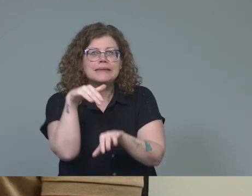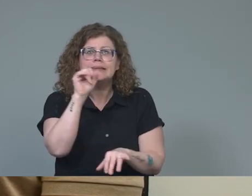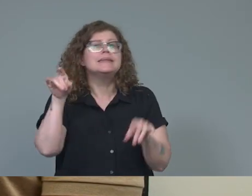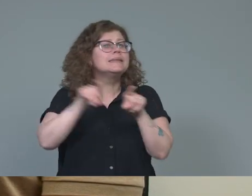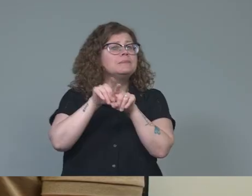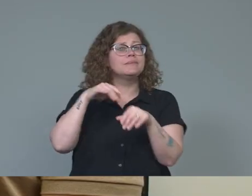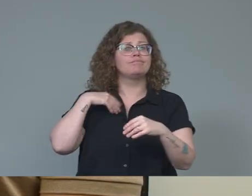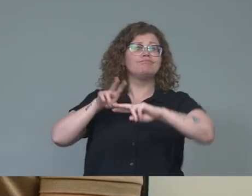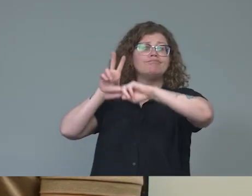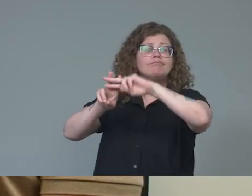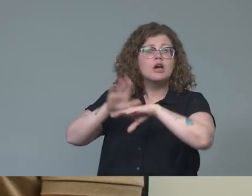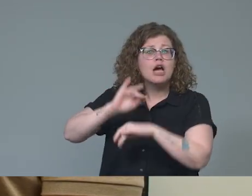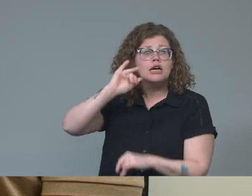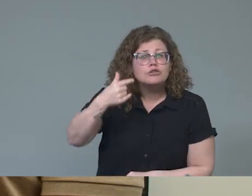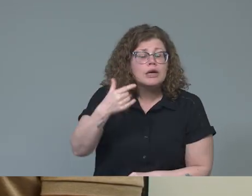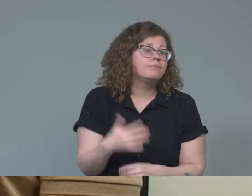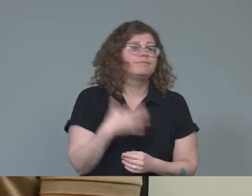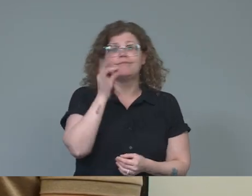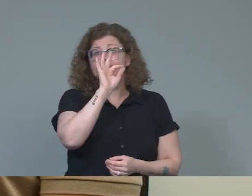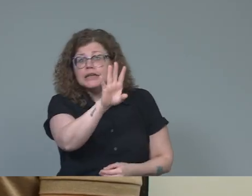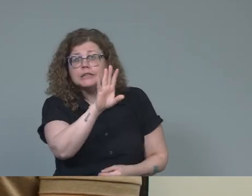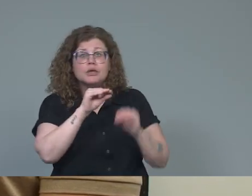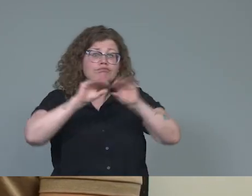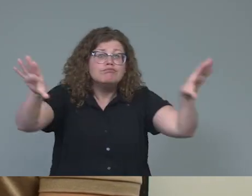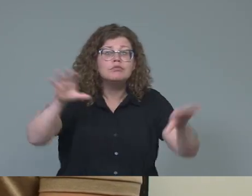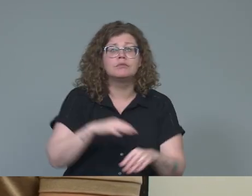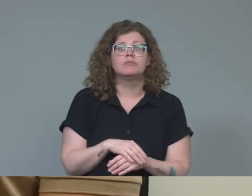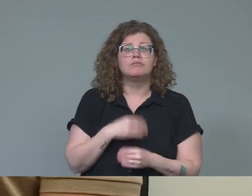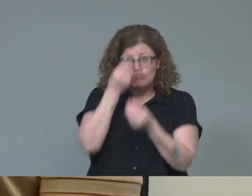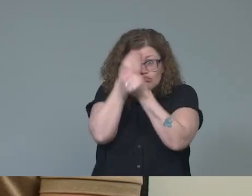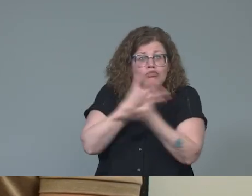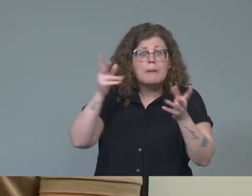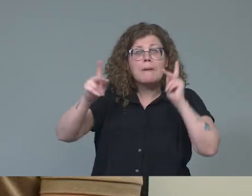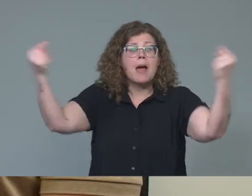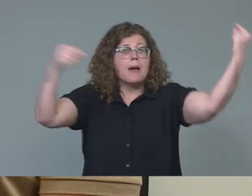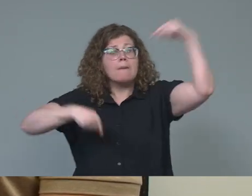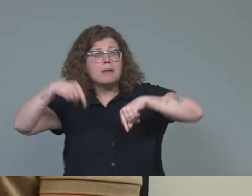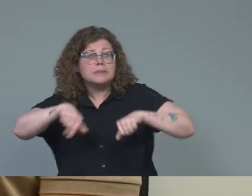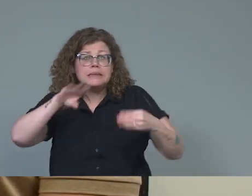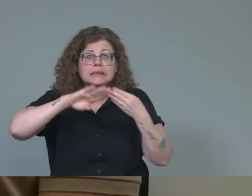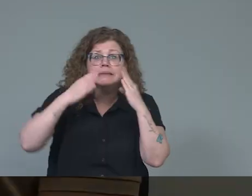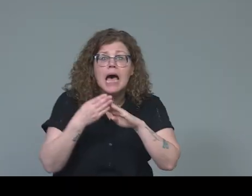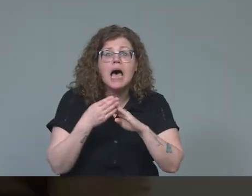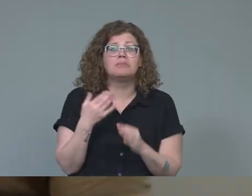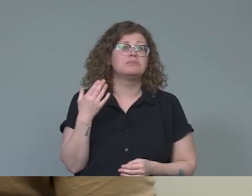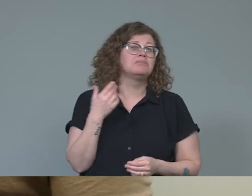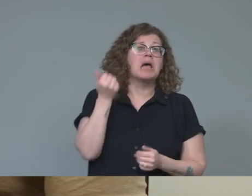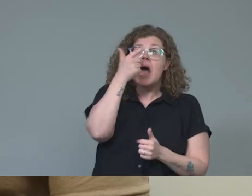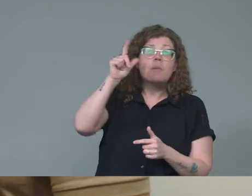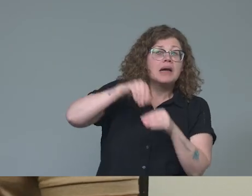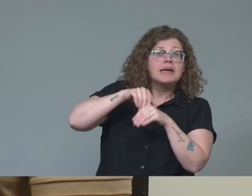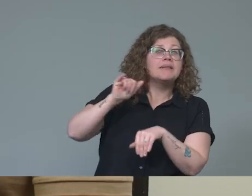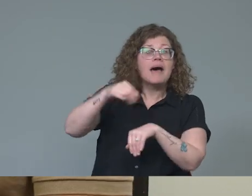from out of town, anybody in the Filipino community, they'll bring them to our murals to show them the work that we're doing, which is super exciting. Yeah, it's